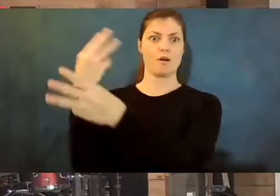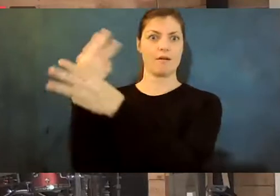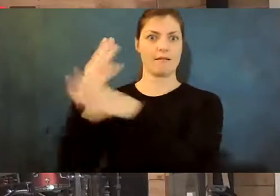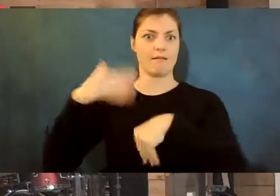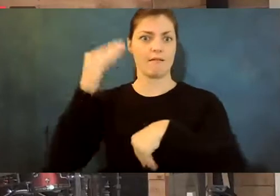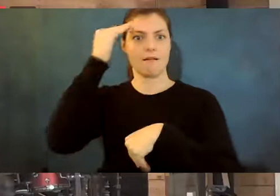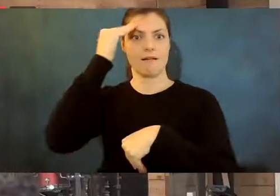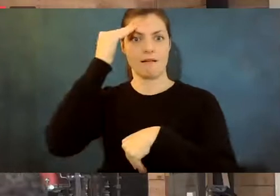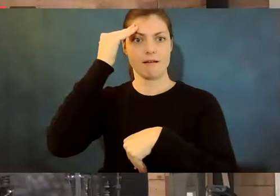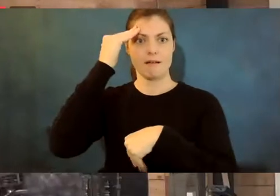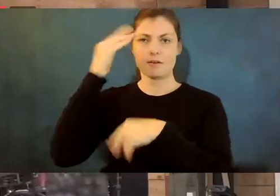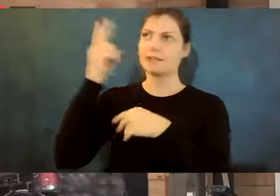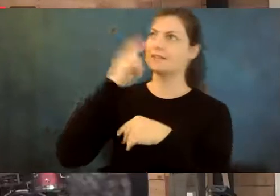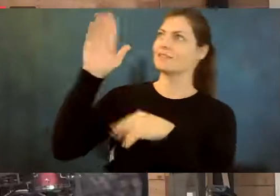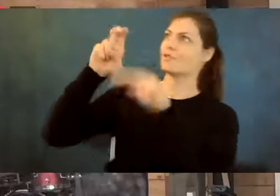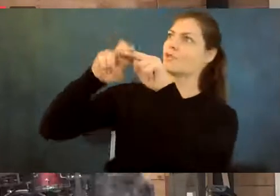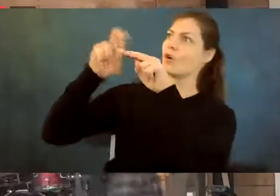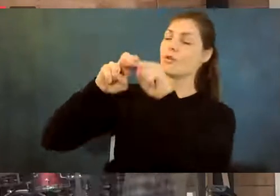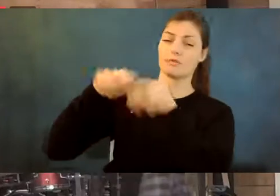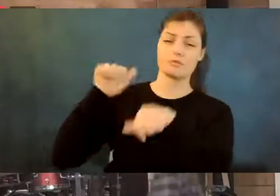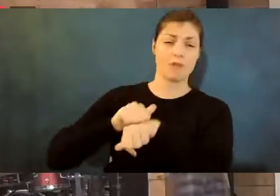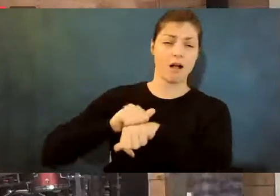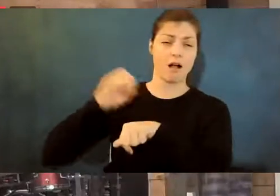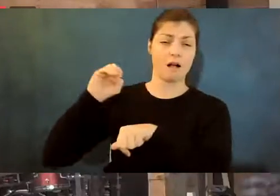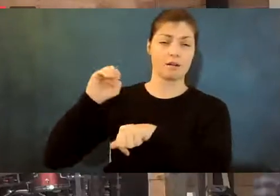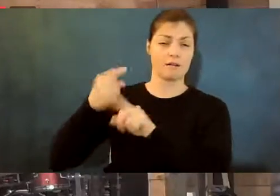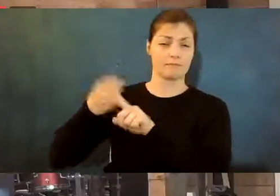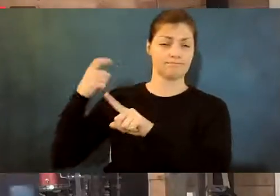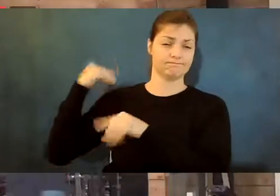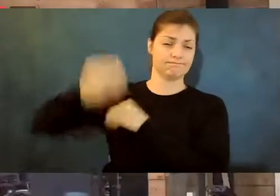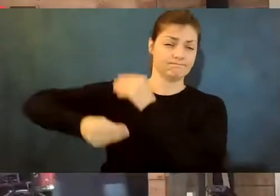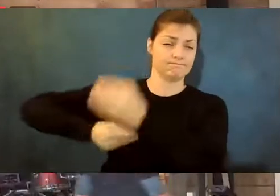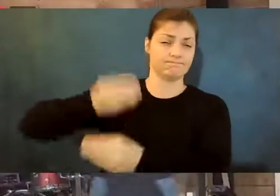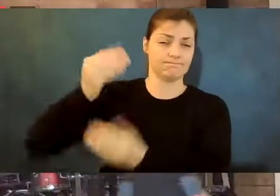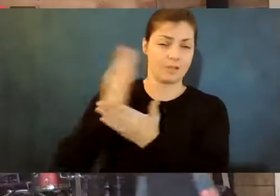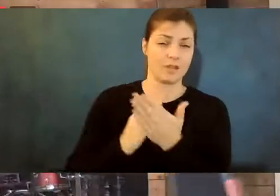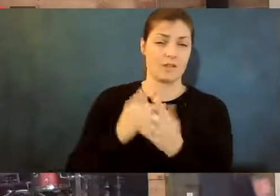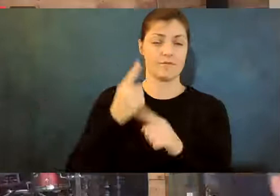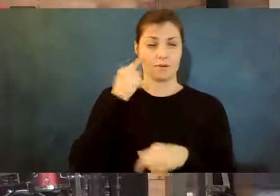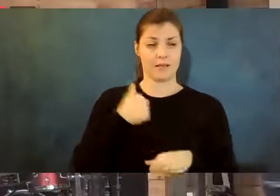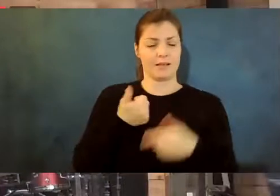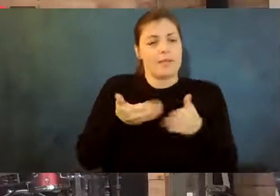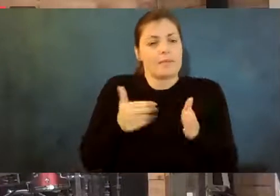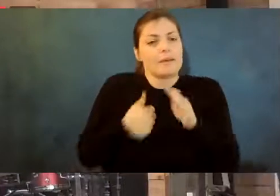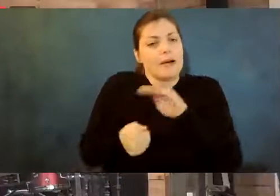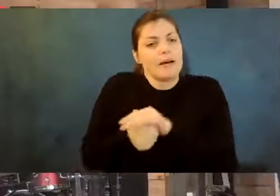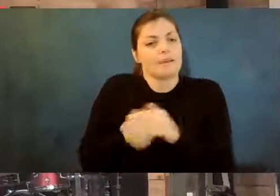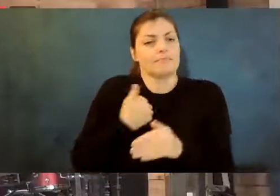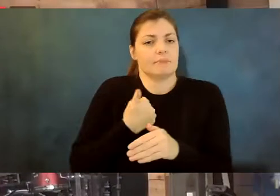rock of ages, cleft for me, let me hide myself in thee."